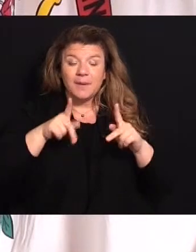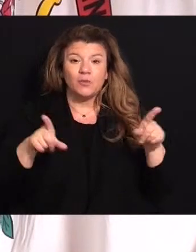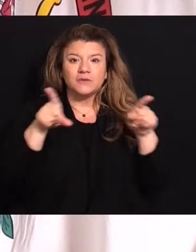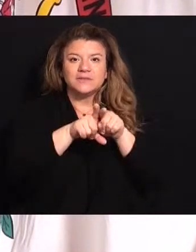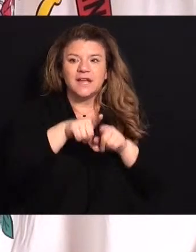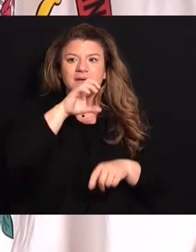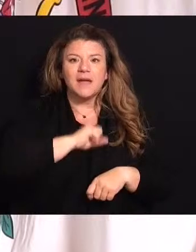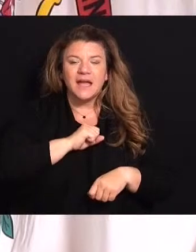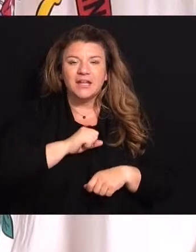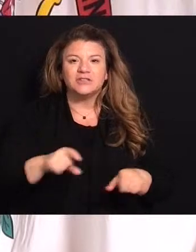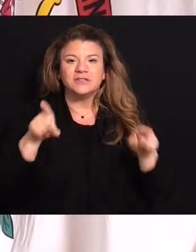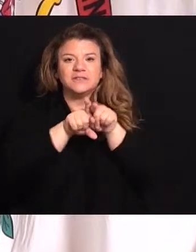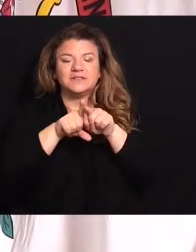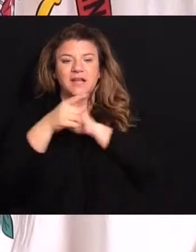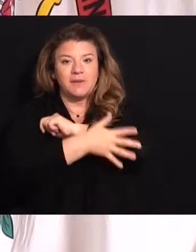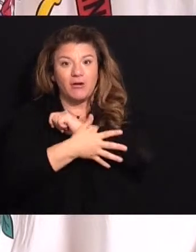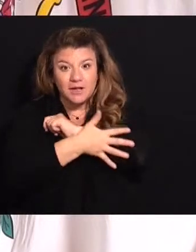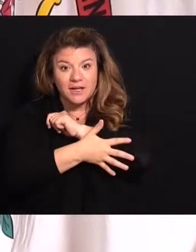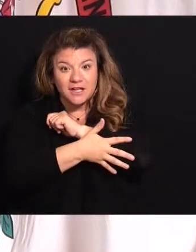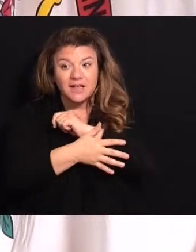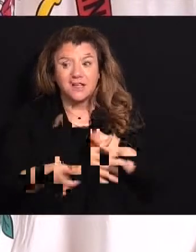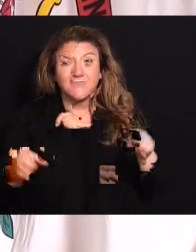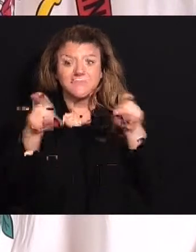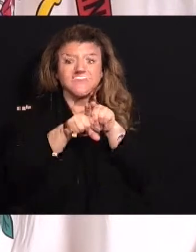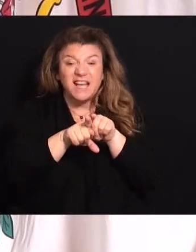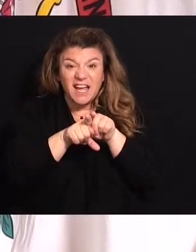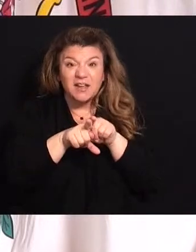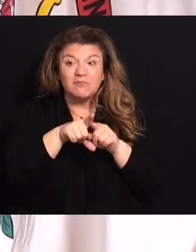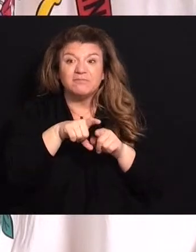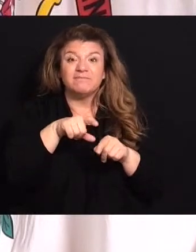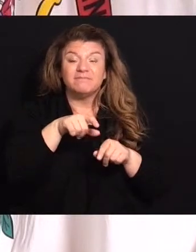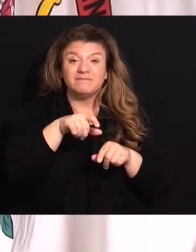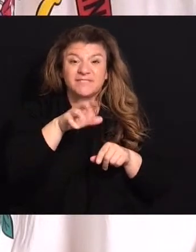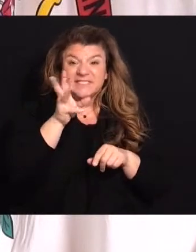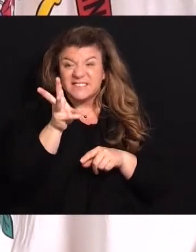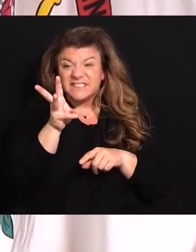from the same county, the same sex. They're the